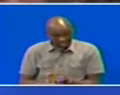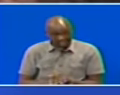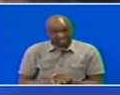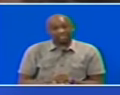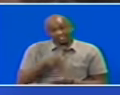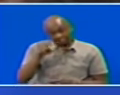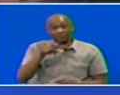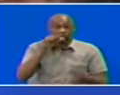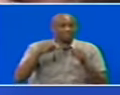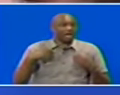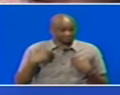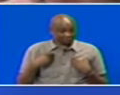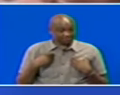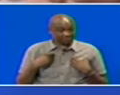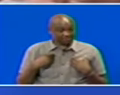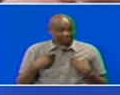are doing nomination,